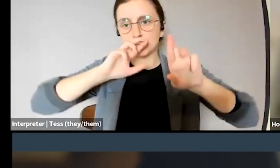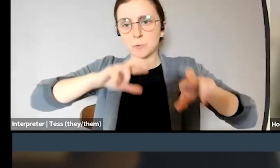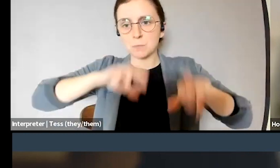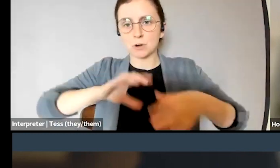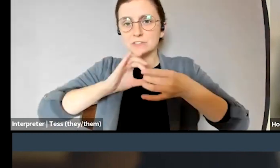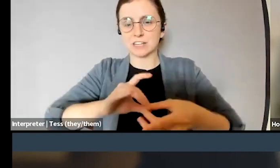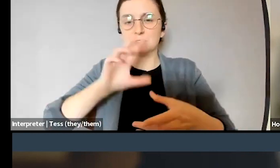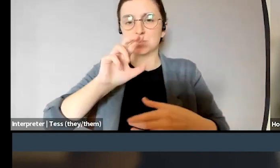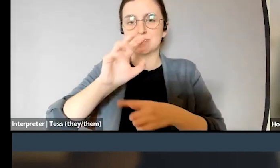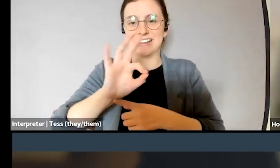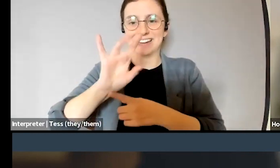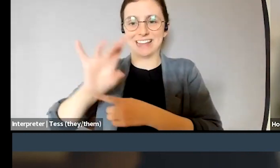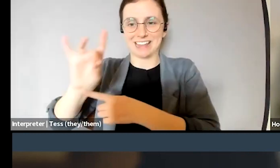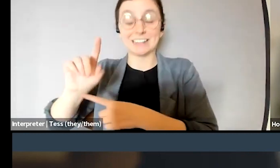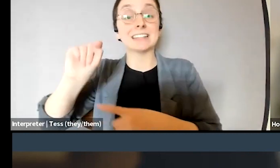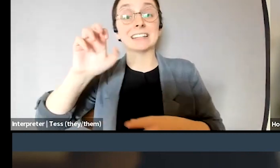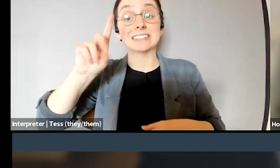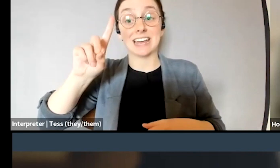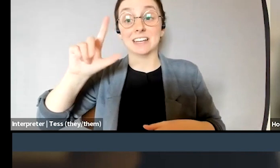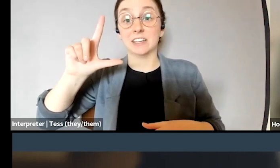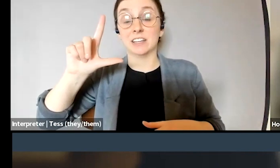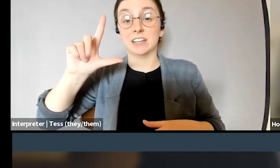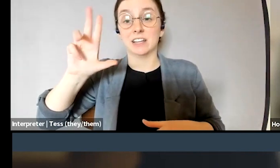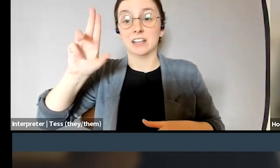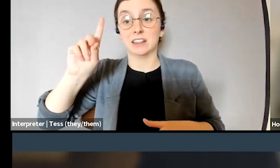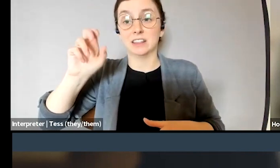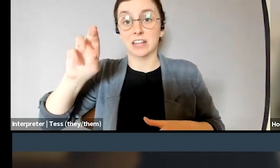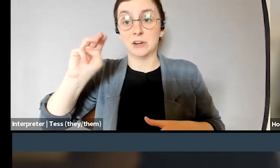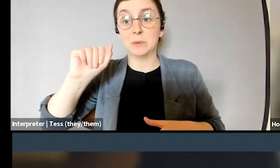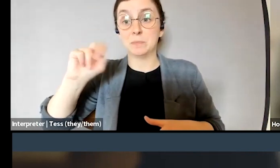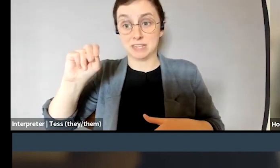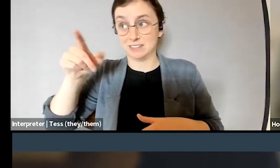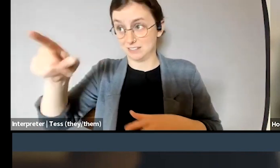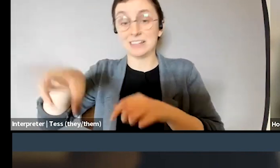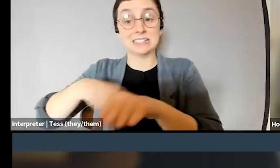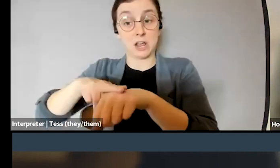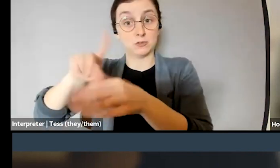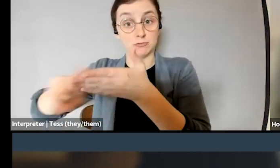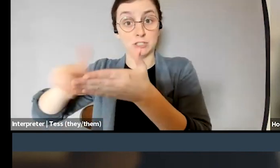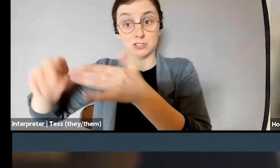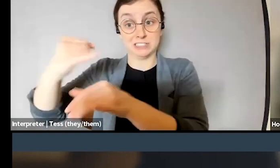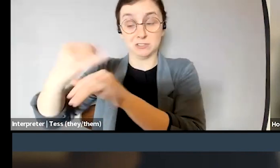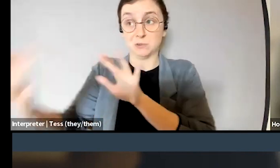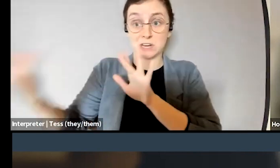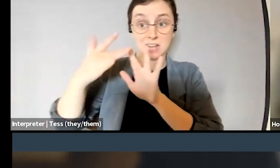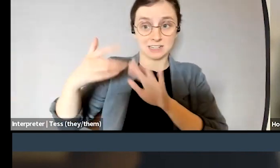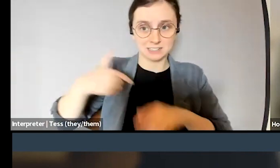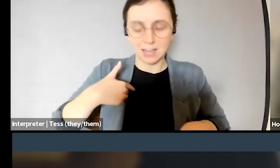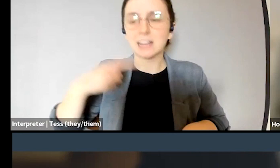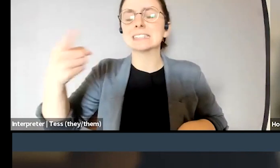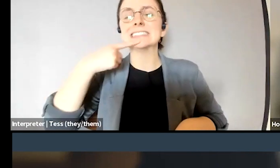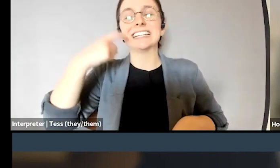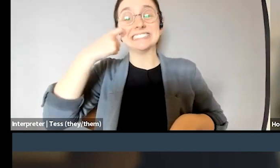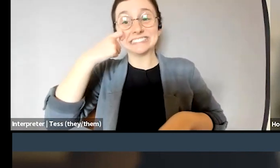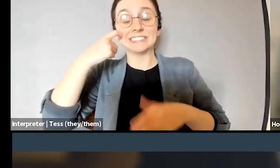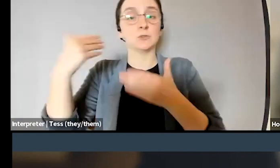I was contacted by Ted Letterman at the Nashville Research Institute, who said that just yesterday they put up a whole series of